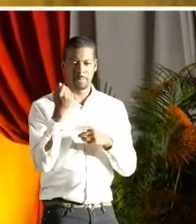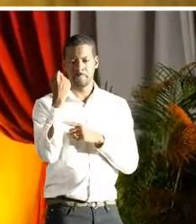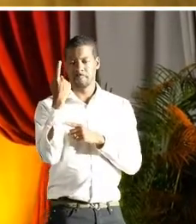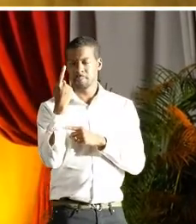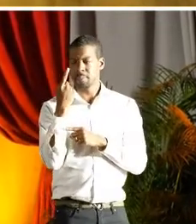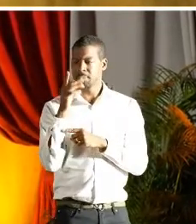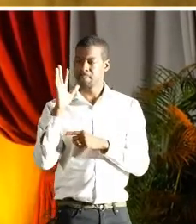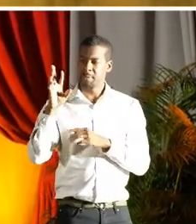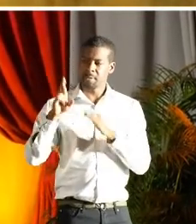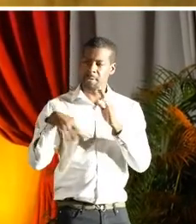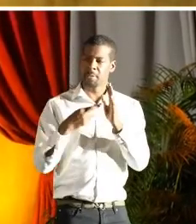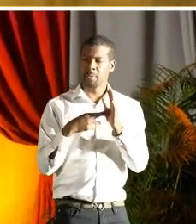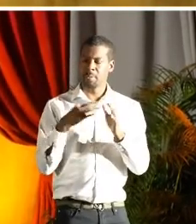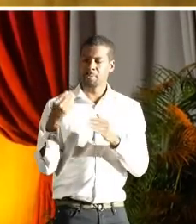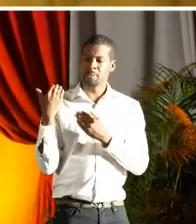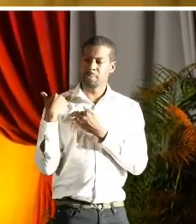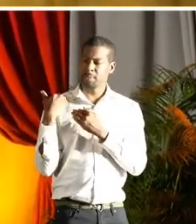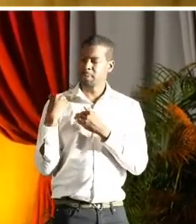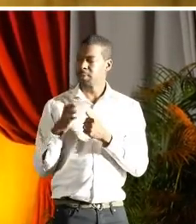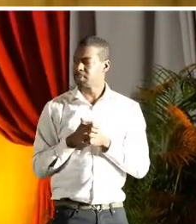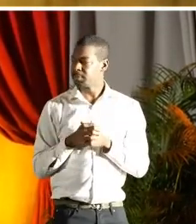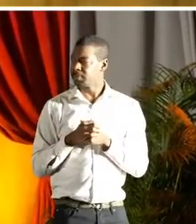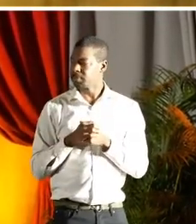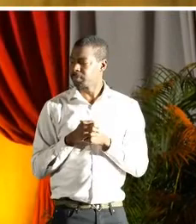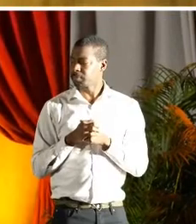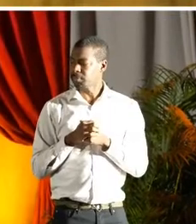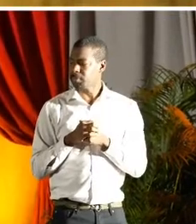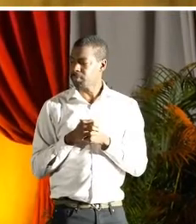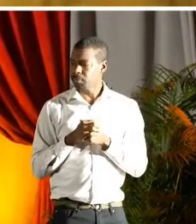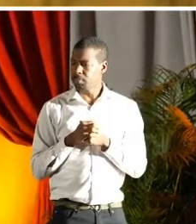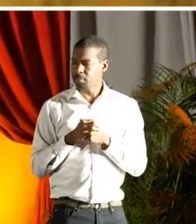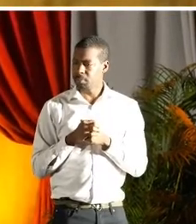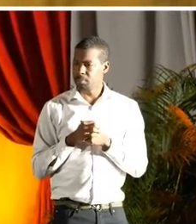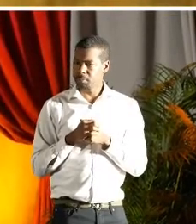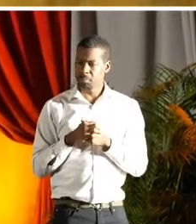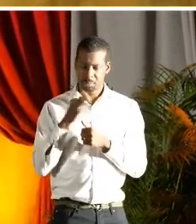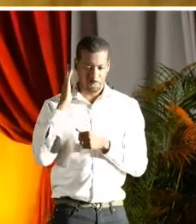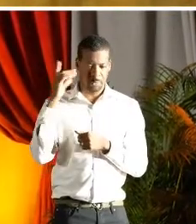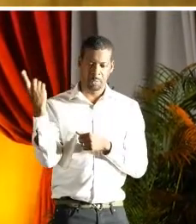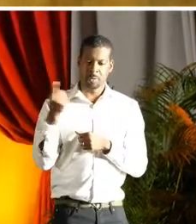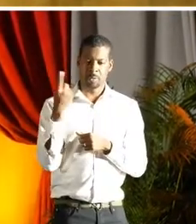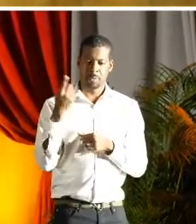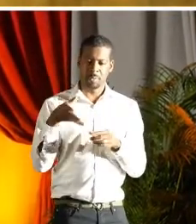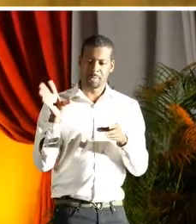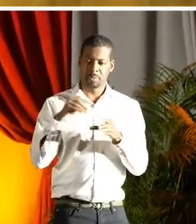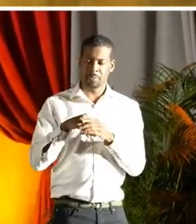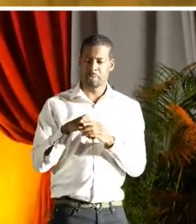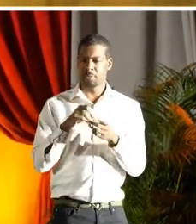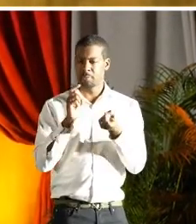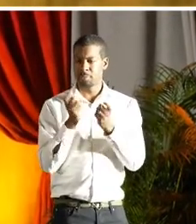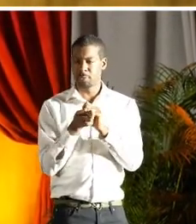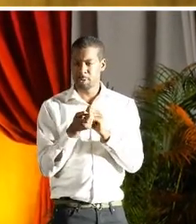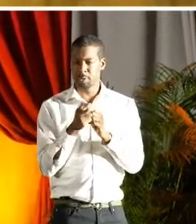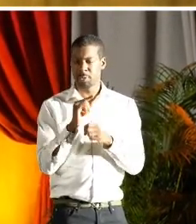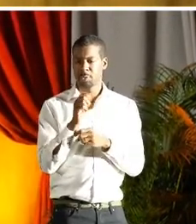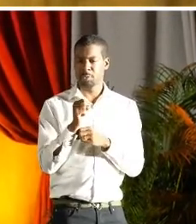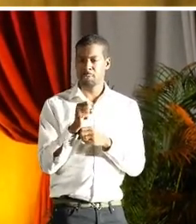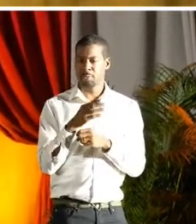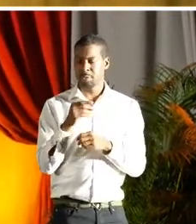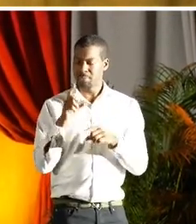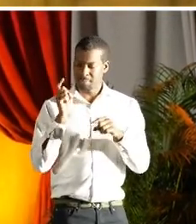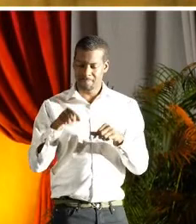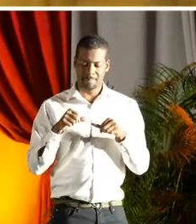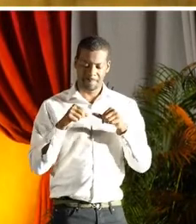understand what their roles and responsibilities were. And so we will always evolve and change the tools, but we have to